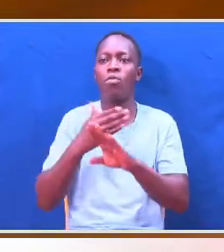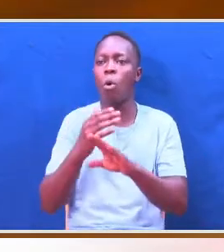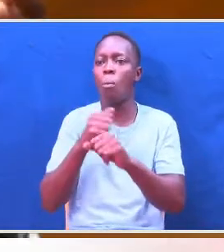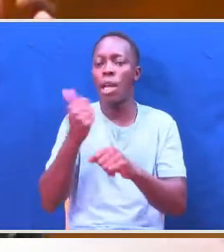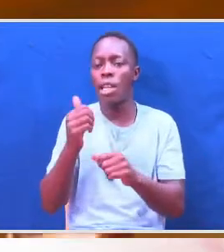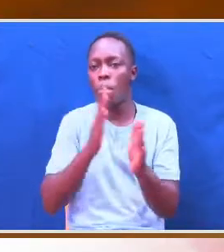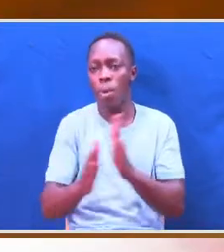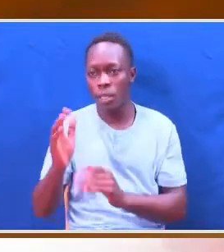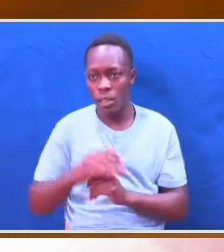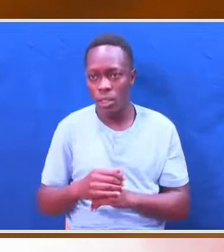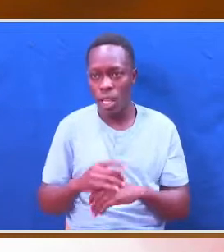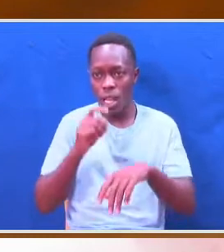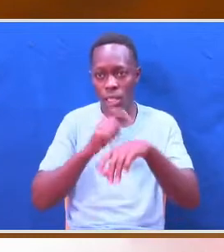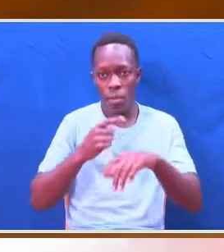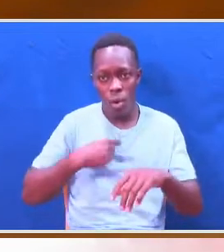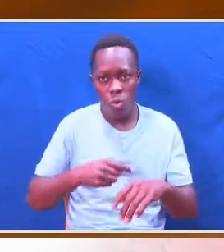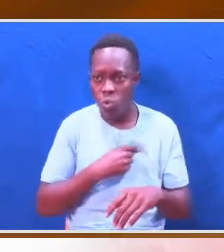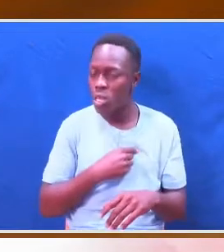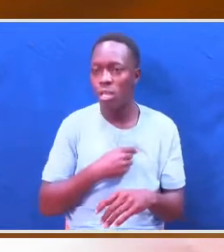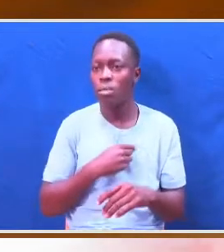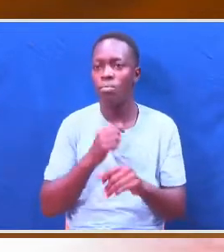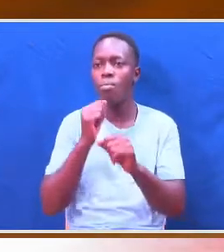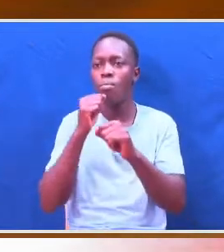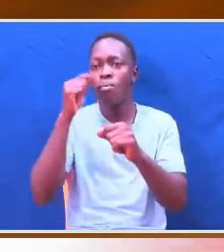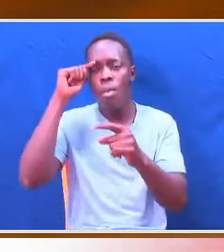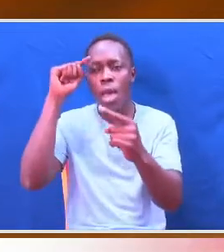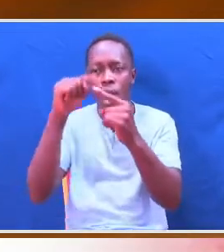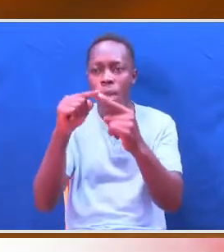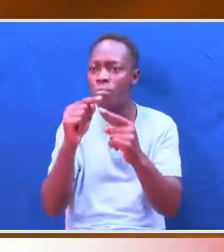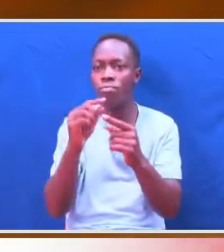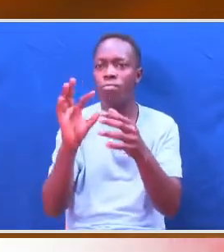long as you are constructive in your criticism of him,